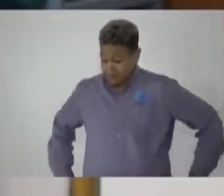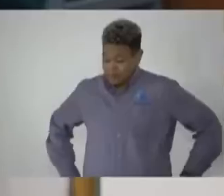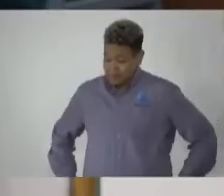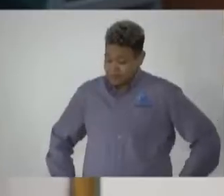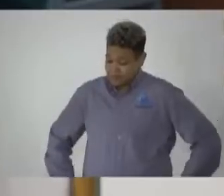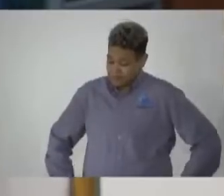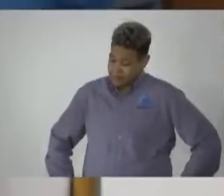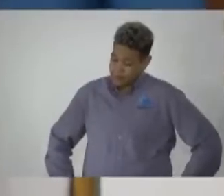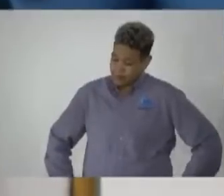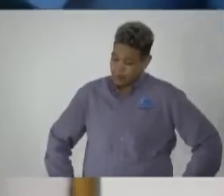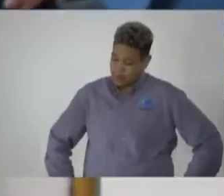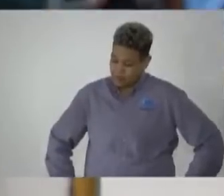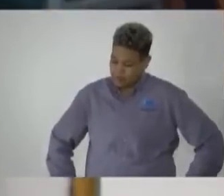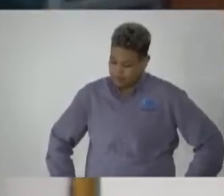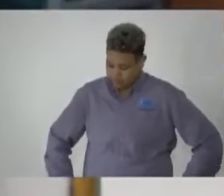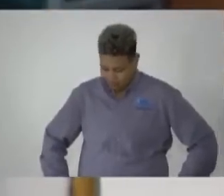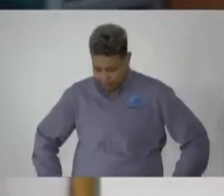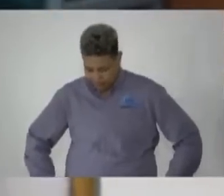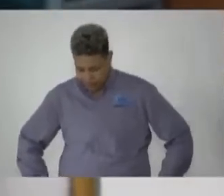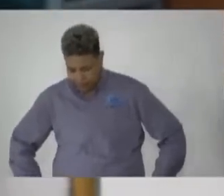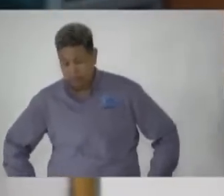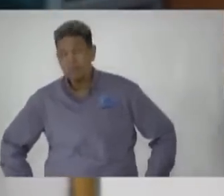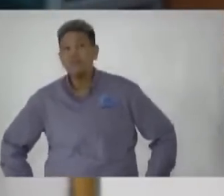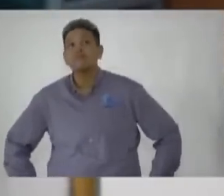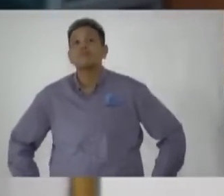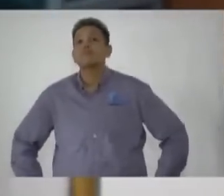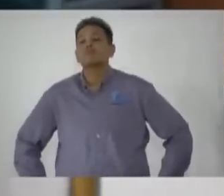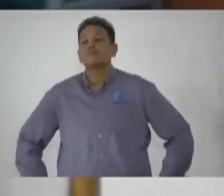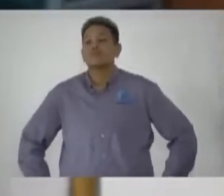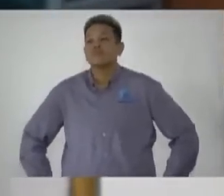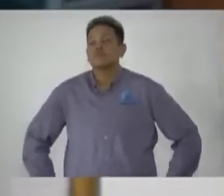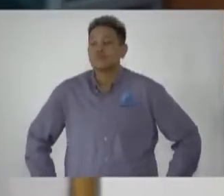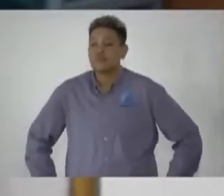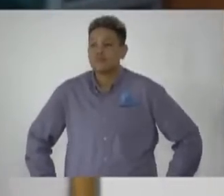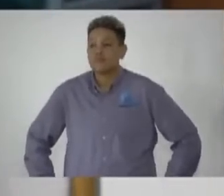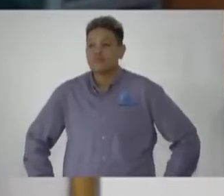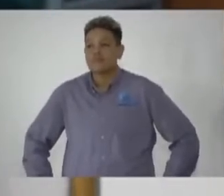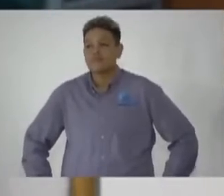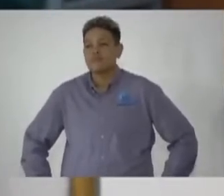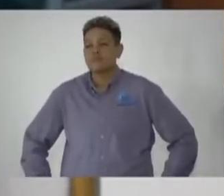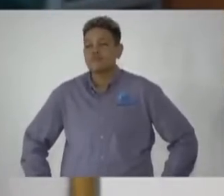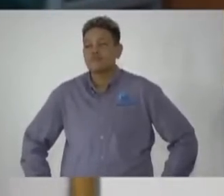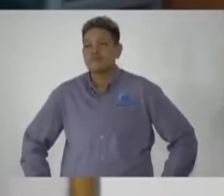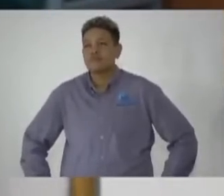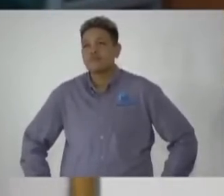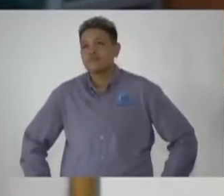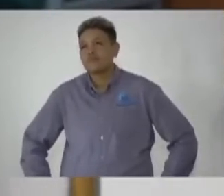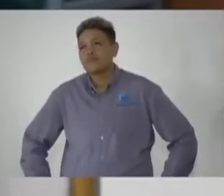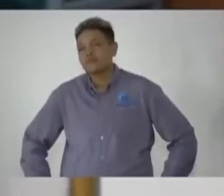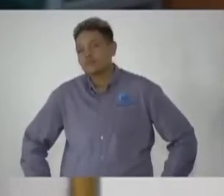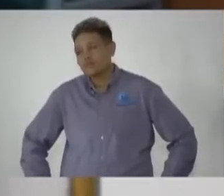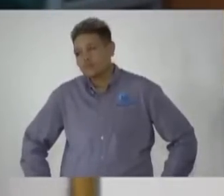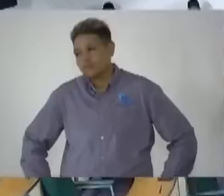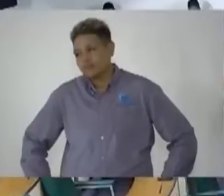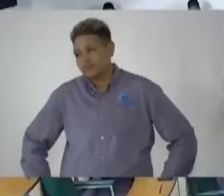today. I note when this motion was taken in the lower house, some of the